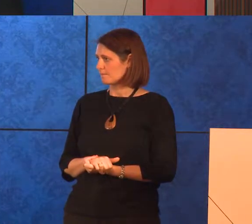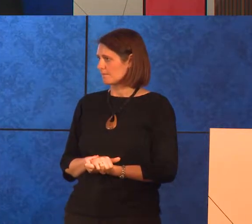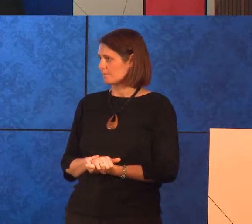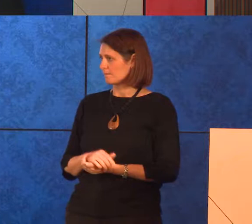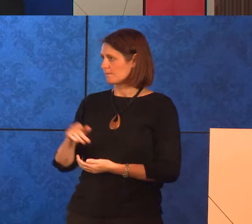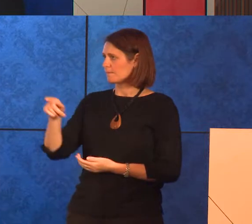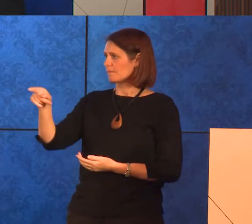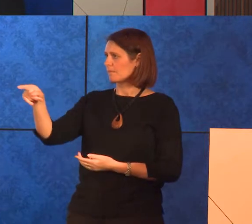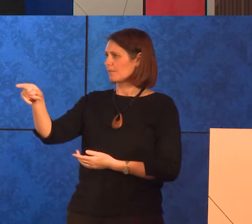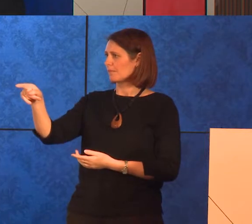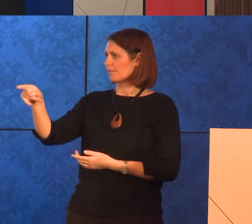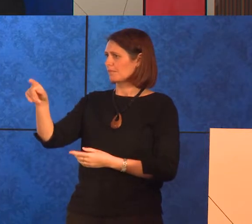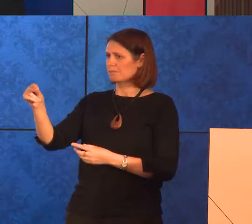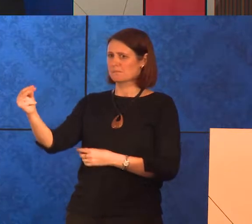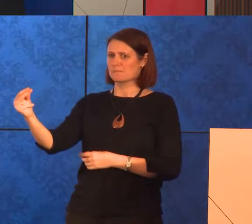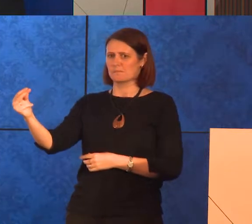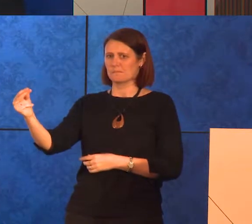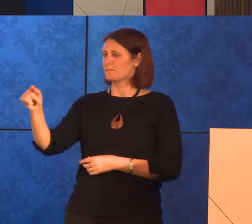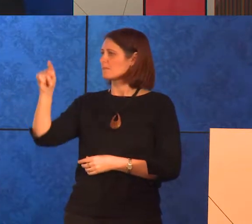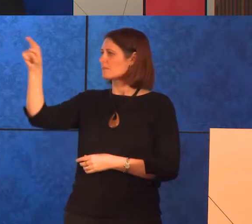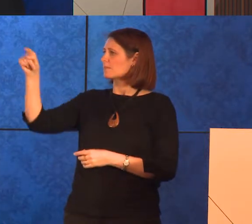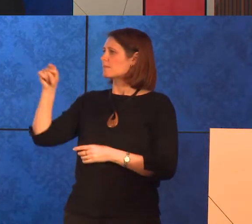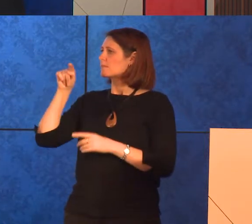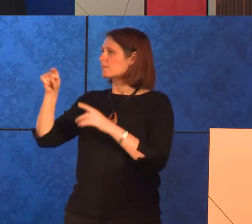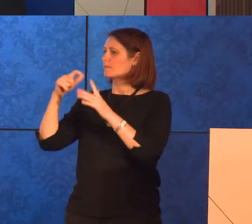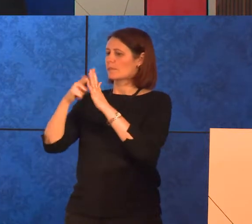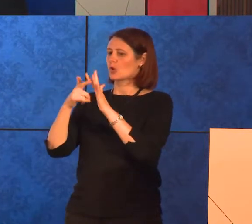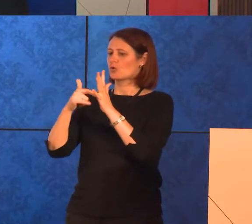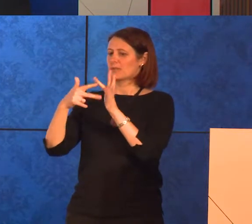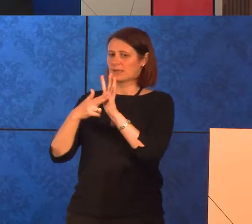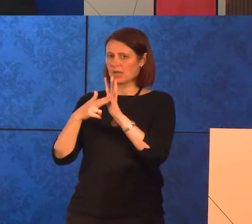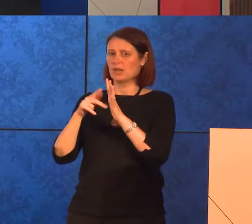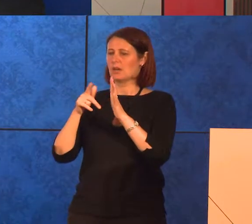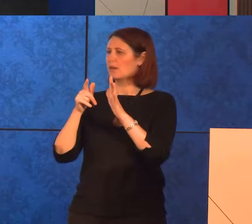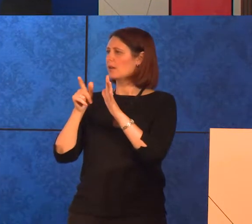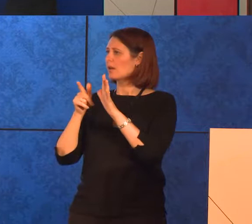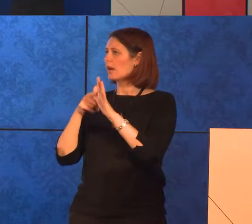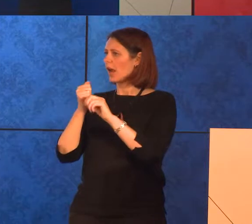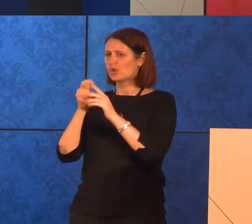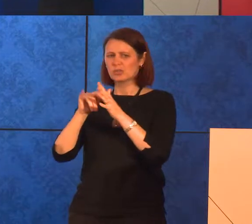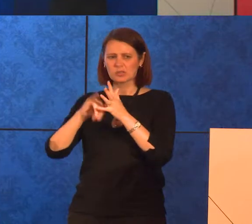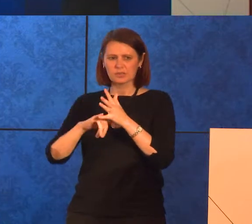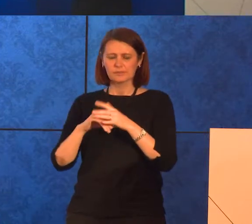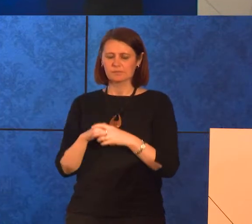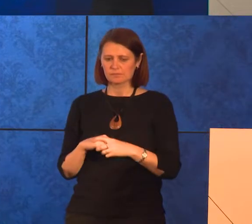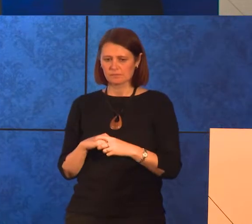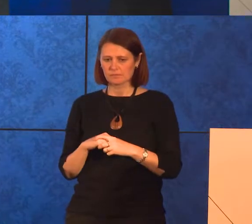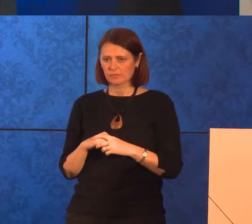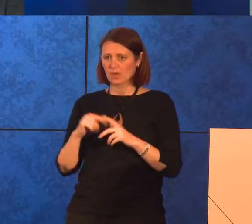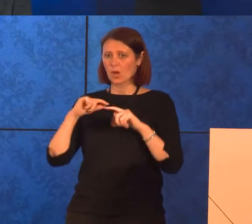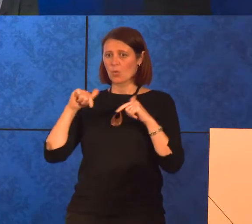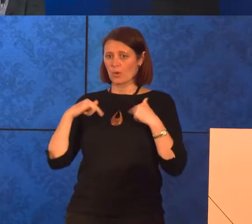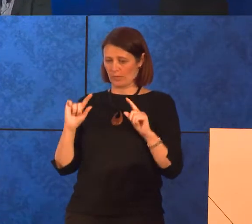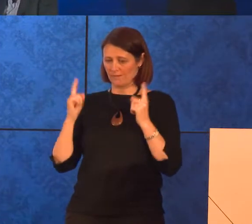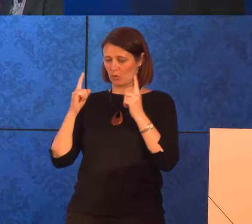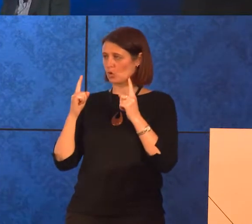Thank you. So, Good afternoon. Christine Aegis, Action for People with Disability. We were the first